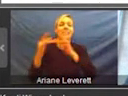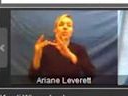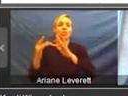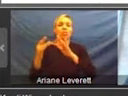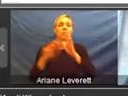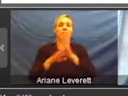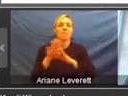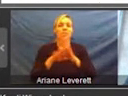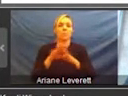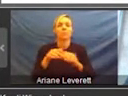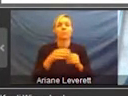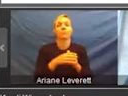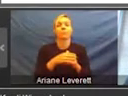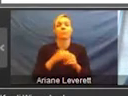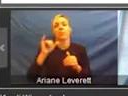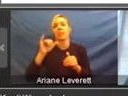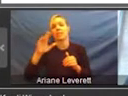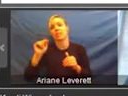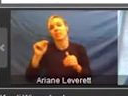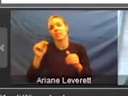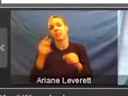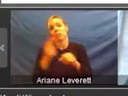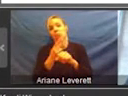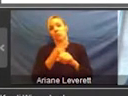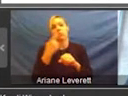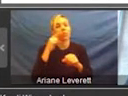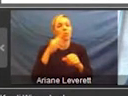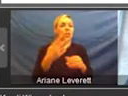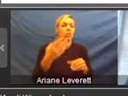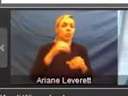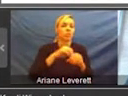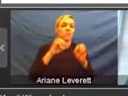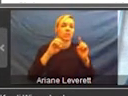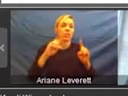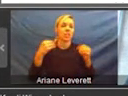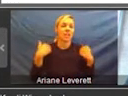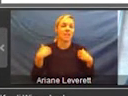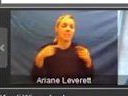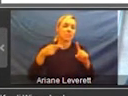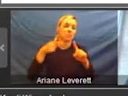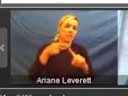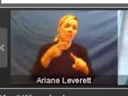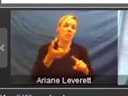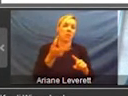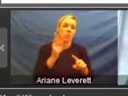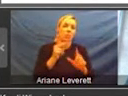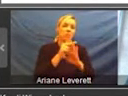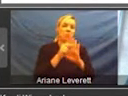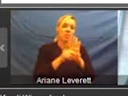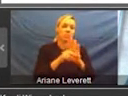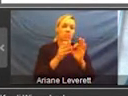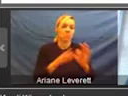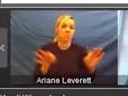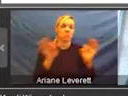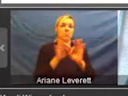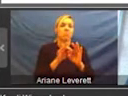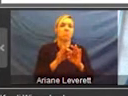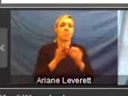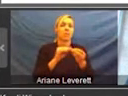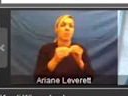of ICTs for inclusive education, there are specifically 3 principles of great relevance, which is number 1, 4, and